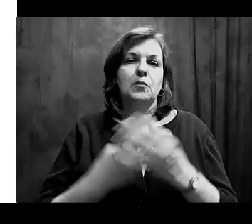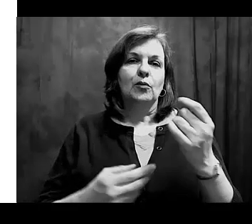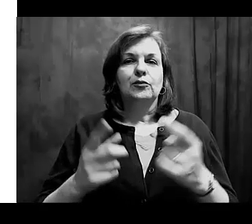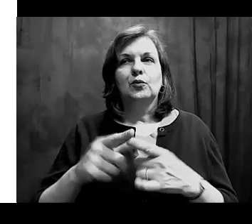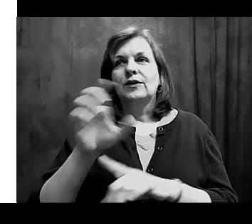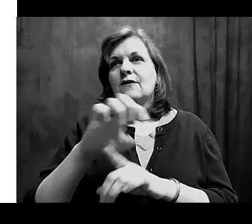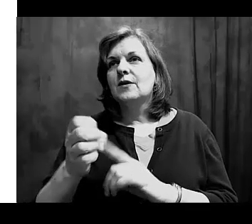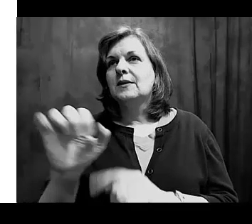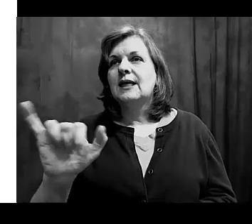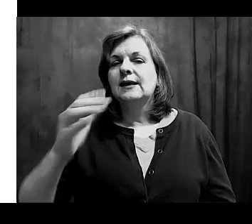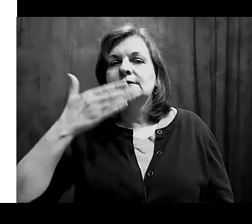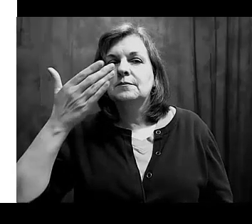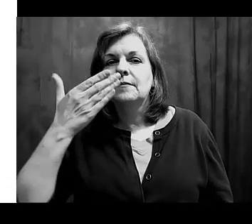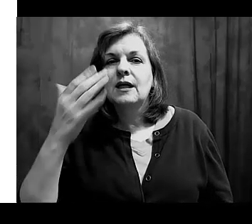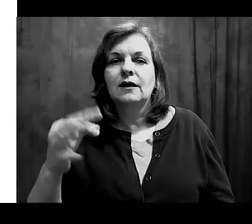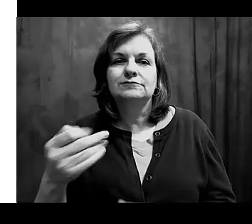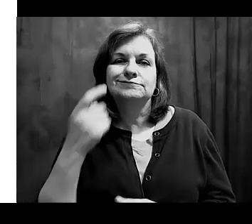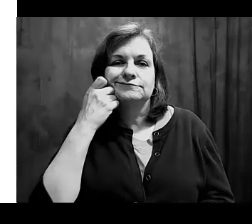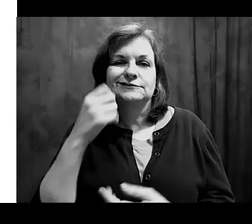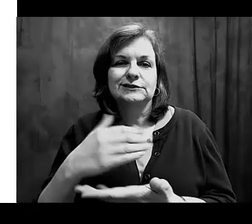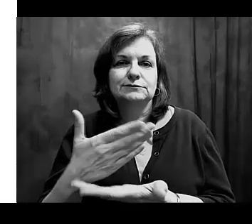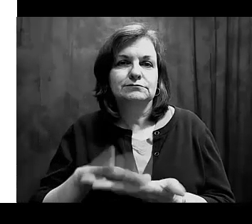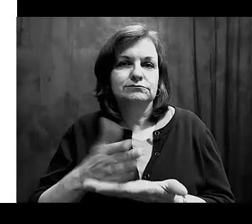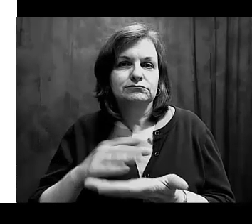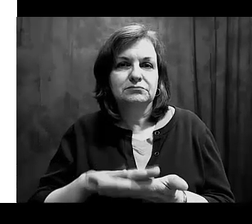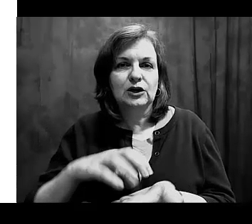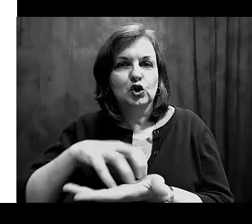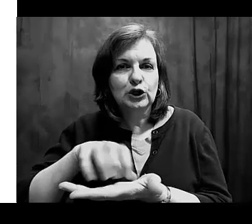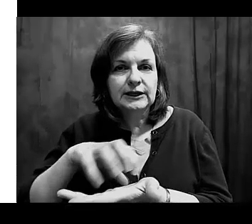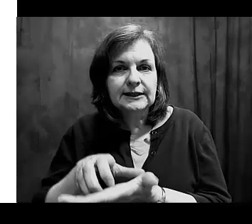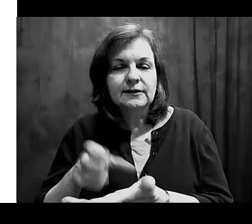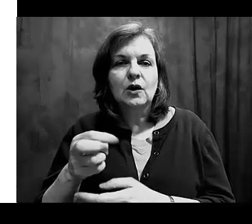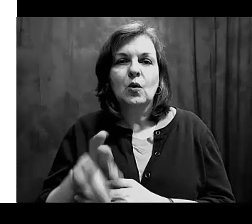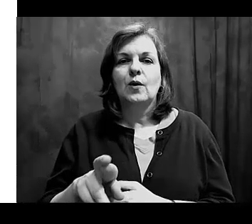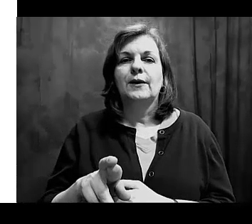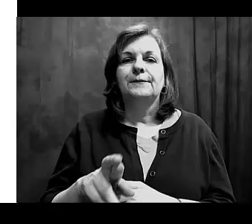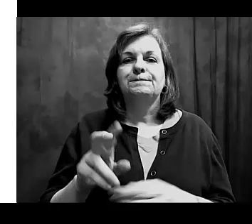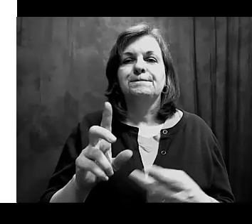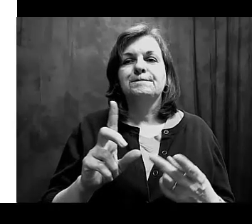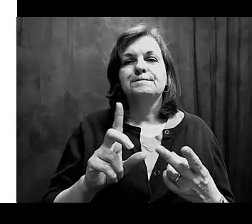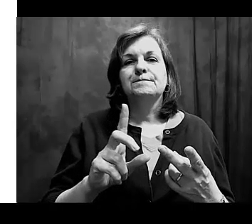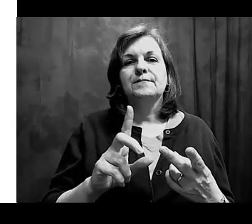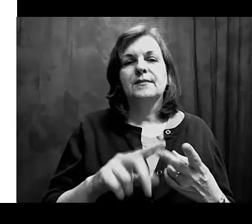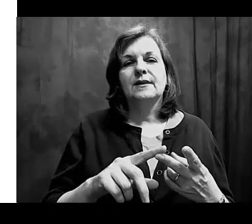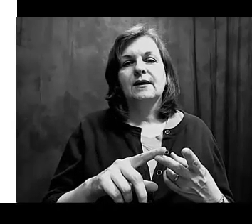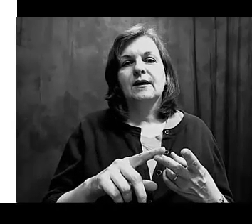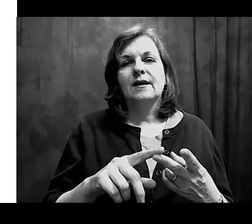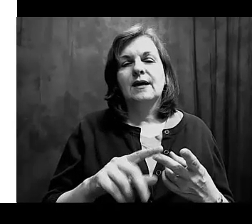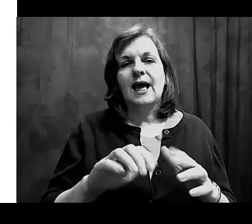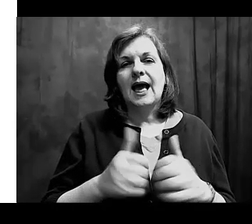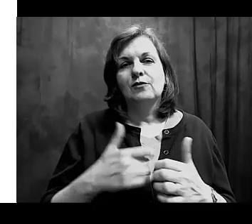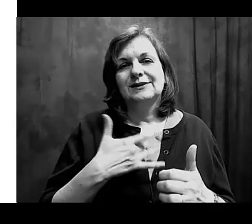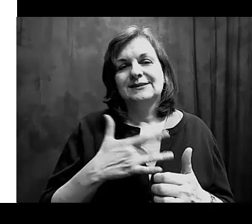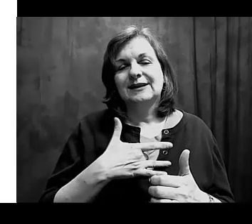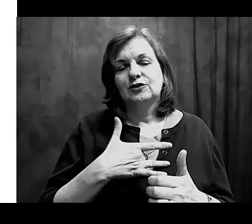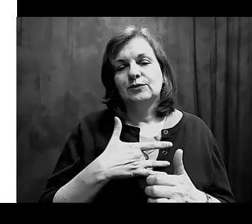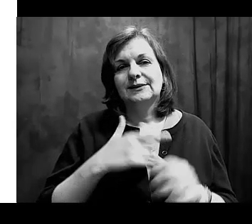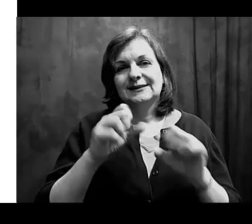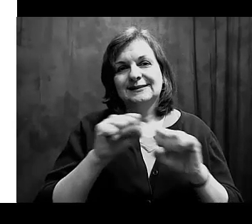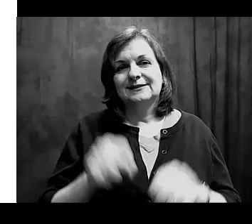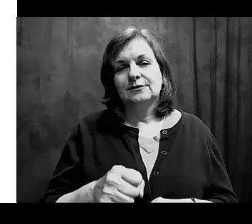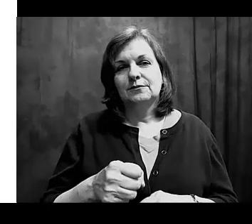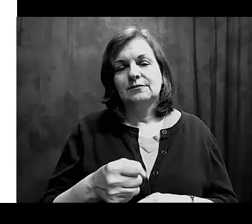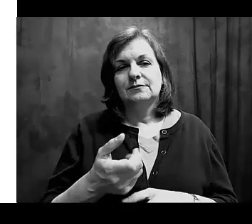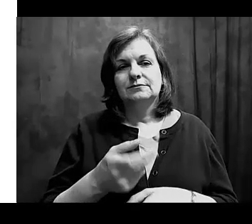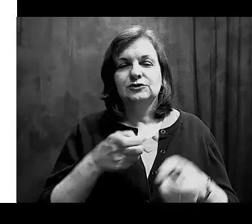you respond to both your external world and your internal organs. We have to keep in mind that your sensory system